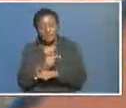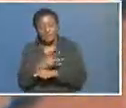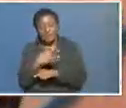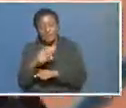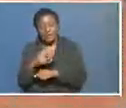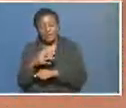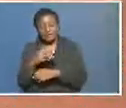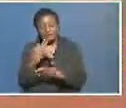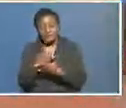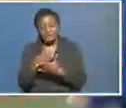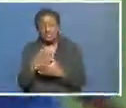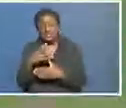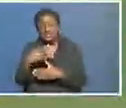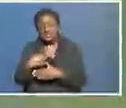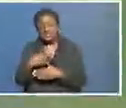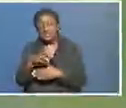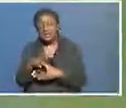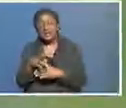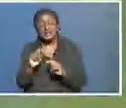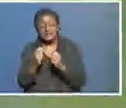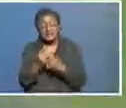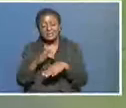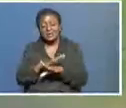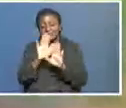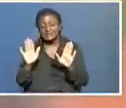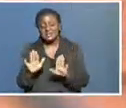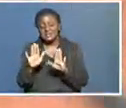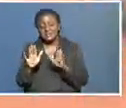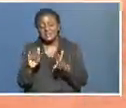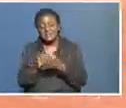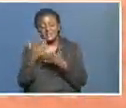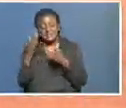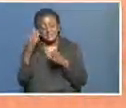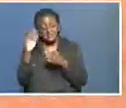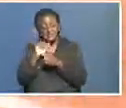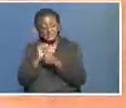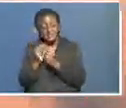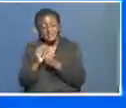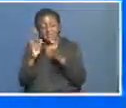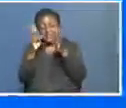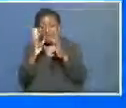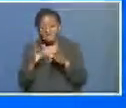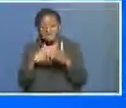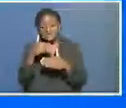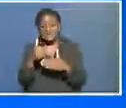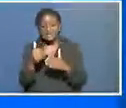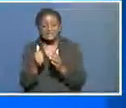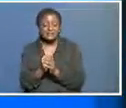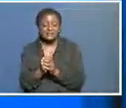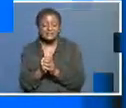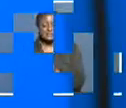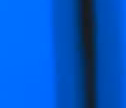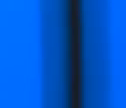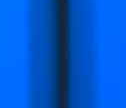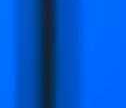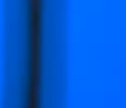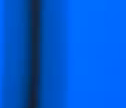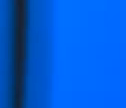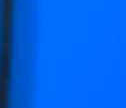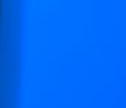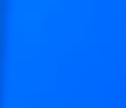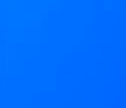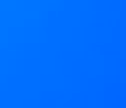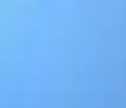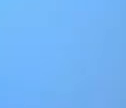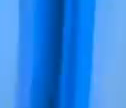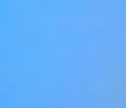a dynamite matchup down at the Blue Hill playing field. That's a look at sports. Check on weather up next. This is ZNS